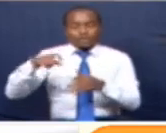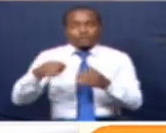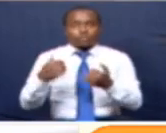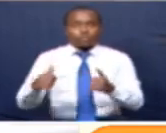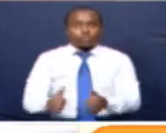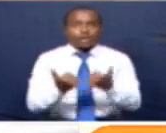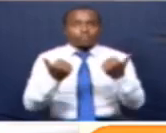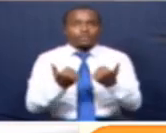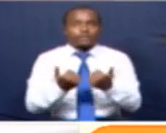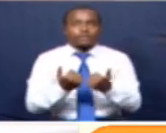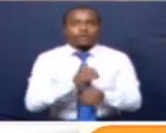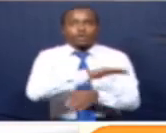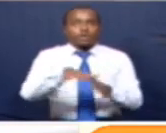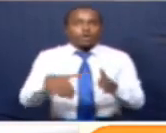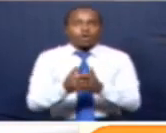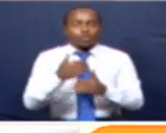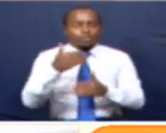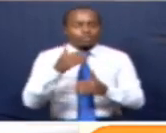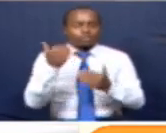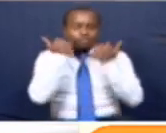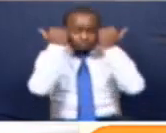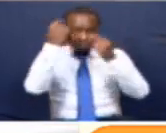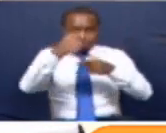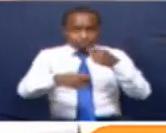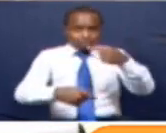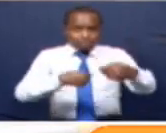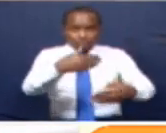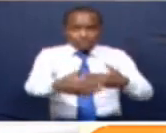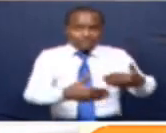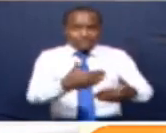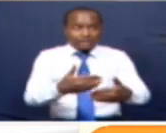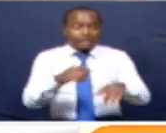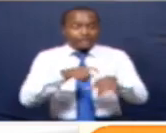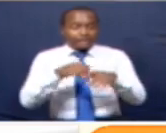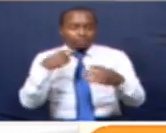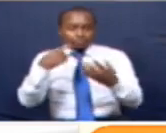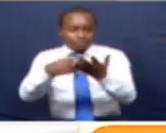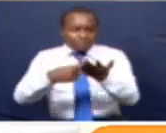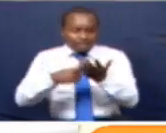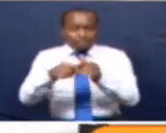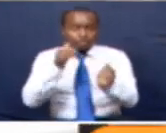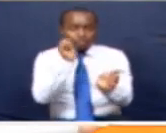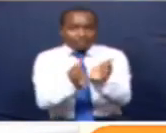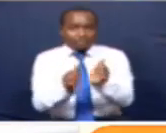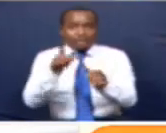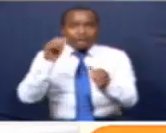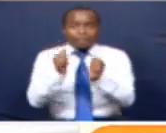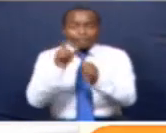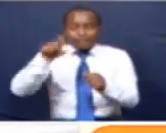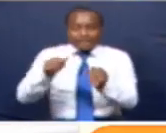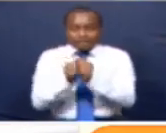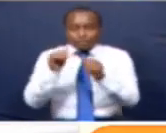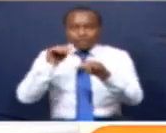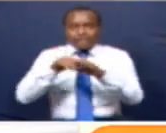every judicial process, as it considered the question of punishment, should, within the limits that have been set,